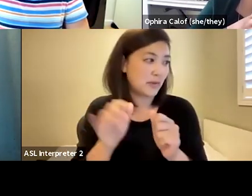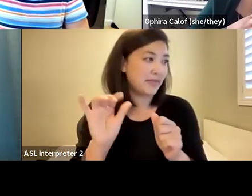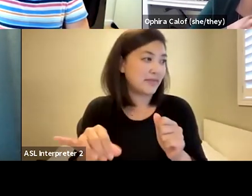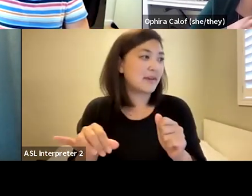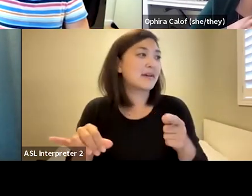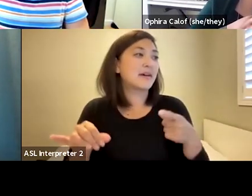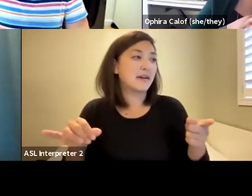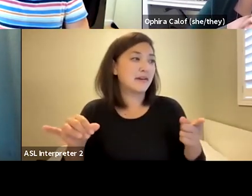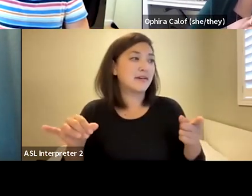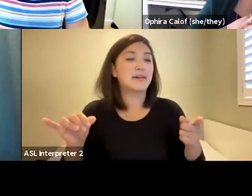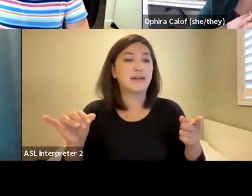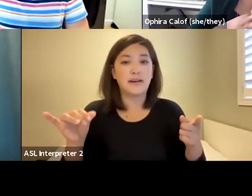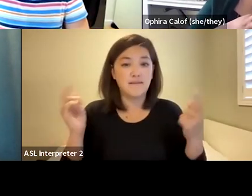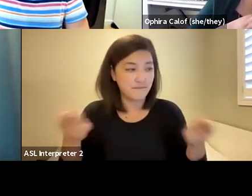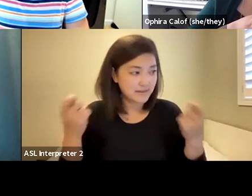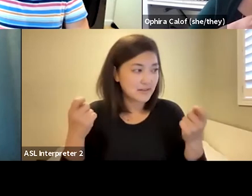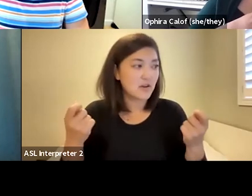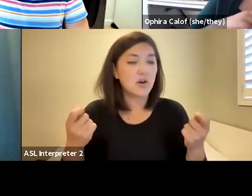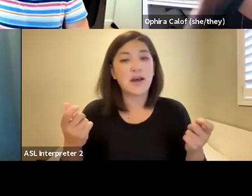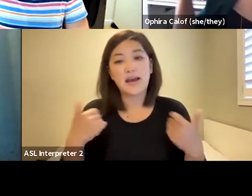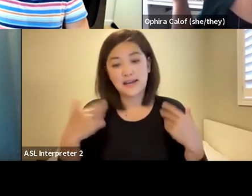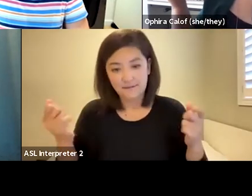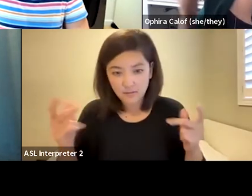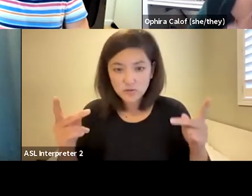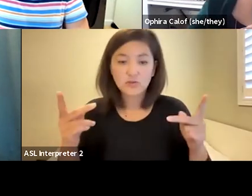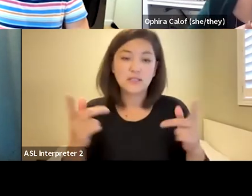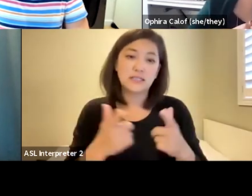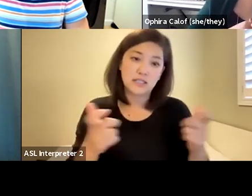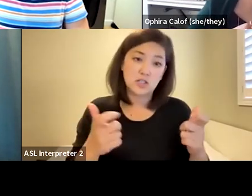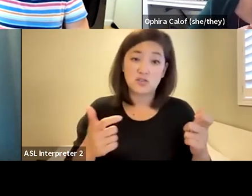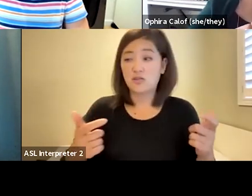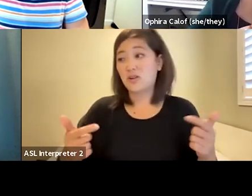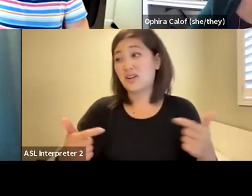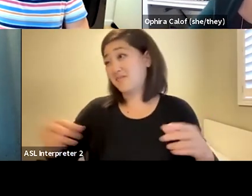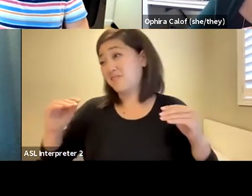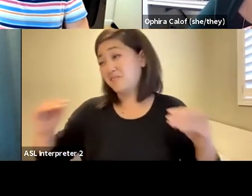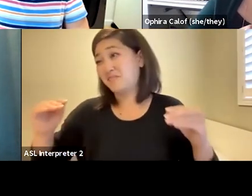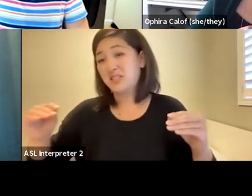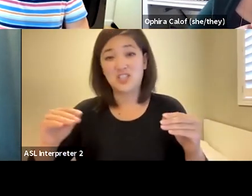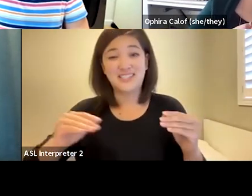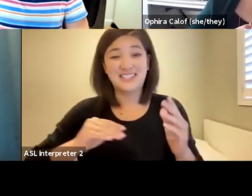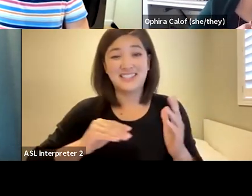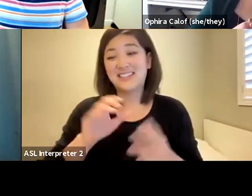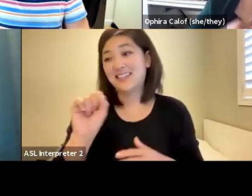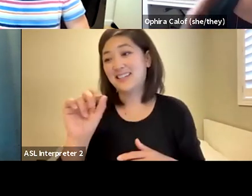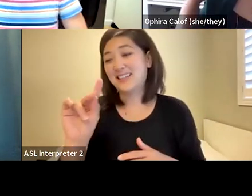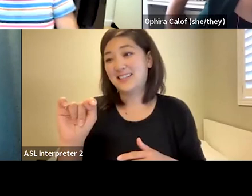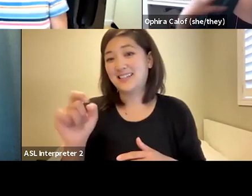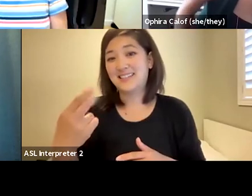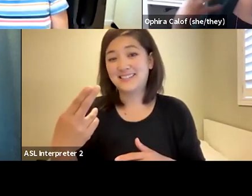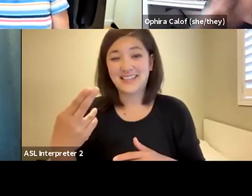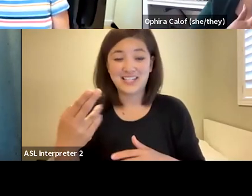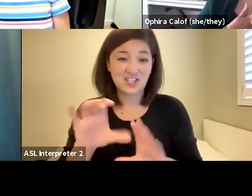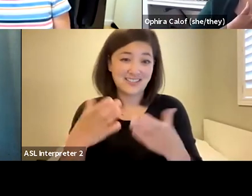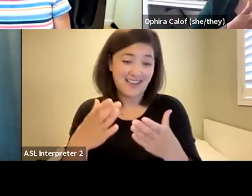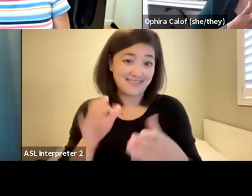festival and opportunities. So I'm teaching a sketch comedy class starting tomorrow. So things in that